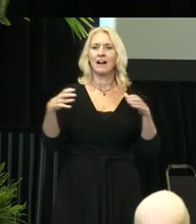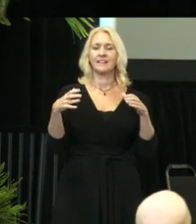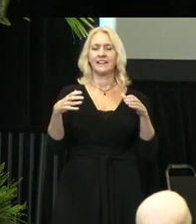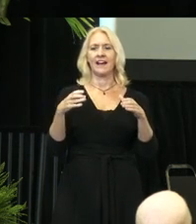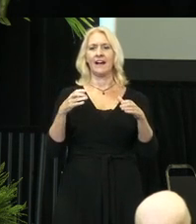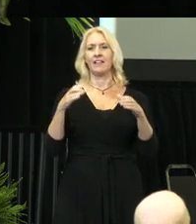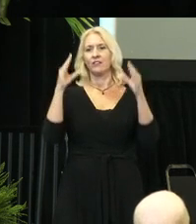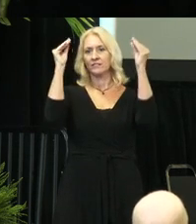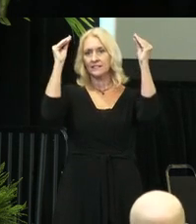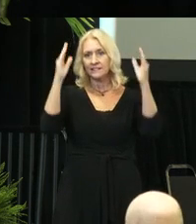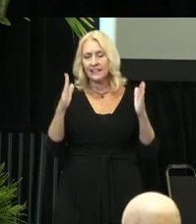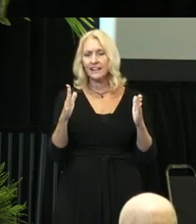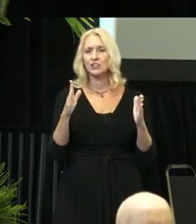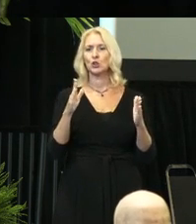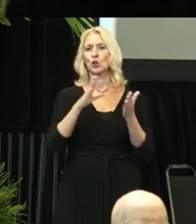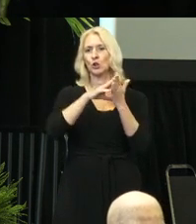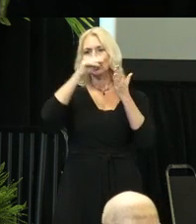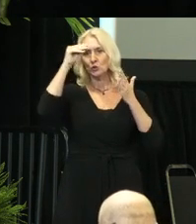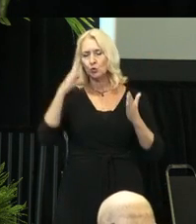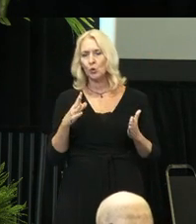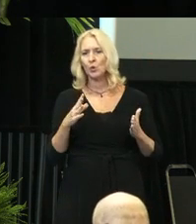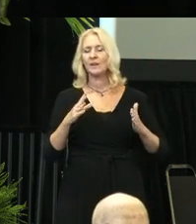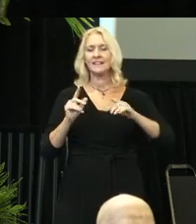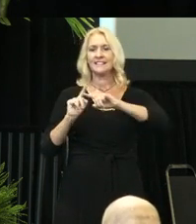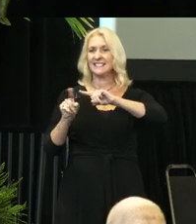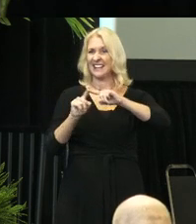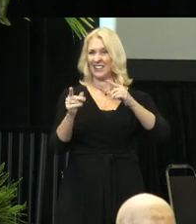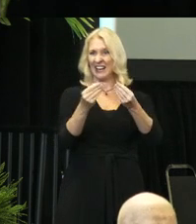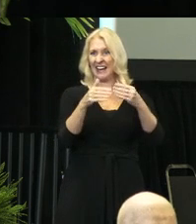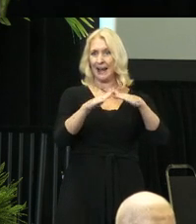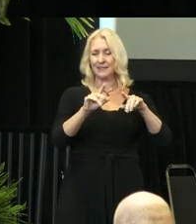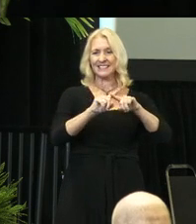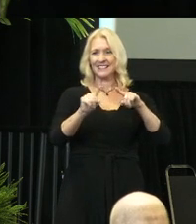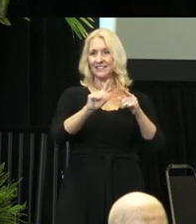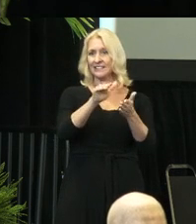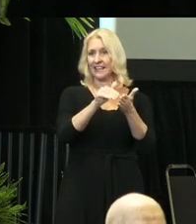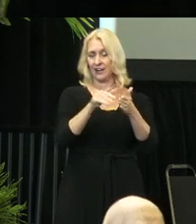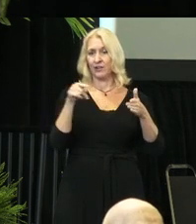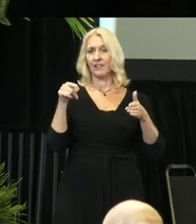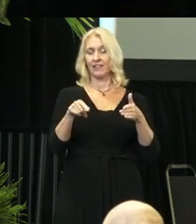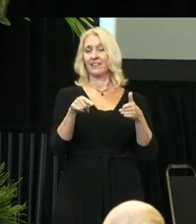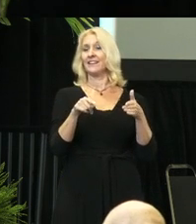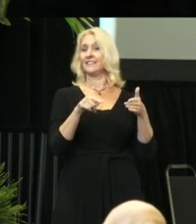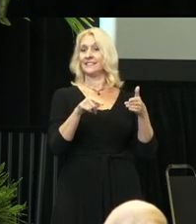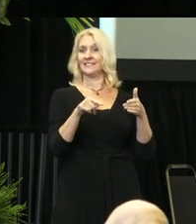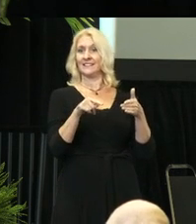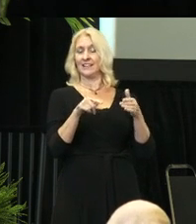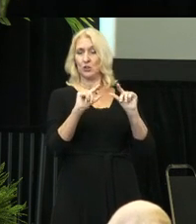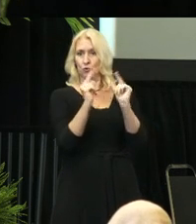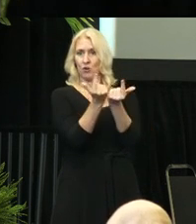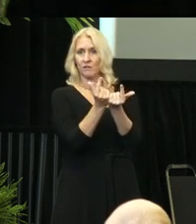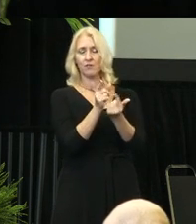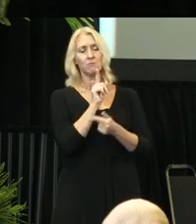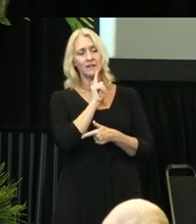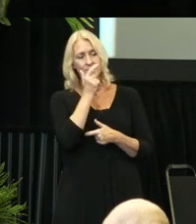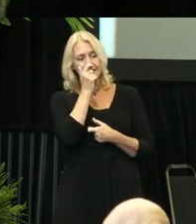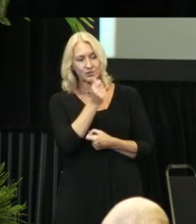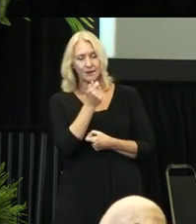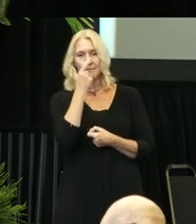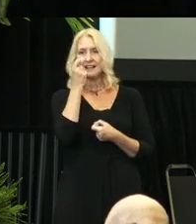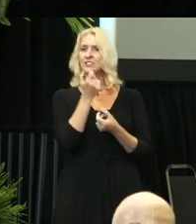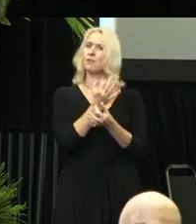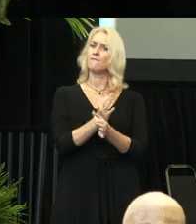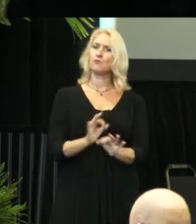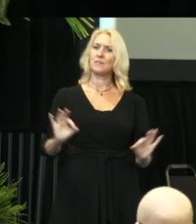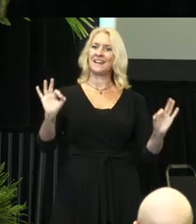and administration from multiple campuses and centers. This community appealed to me because of the freedom to participate